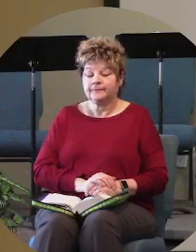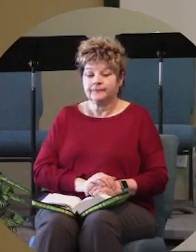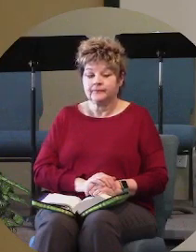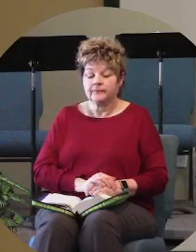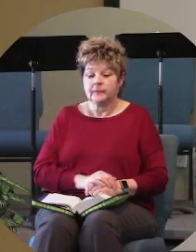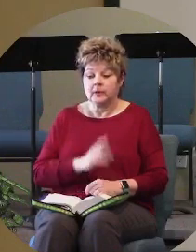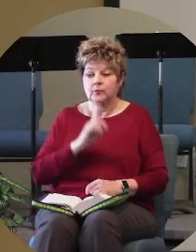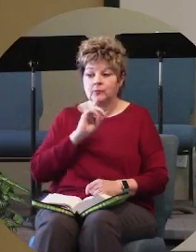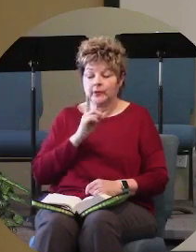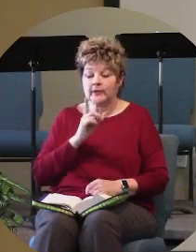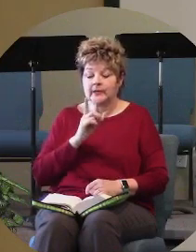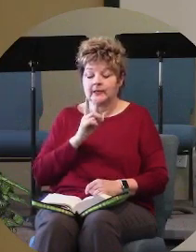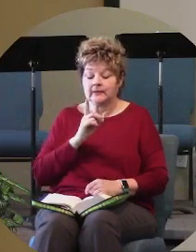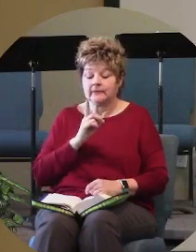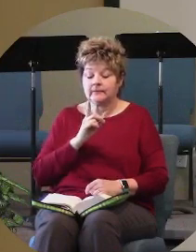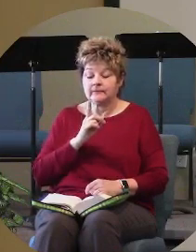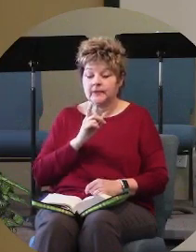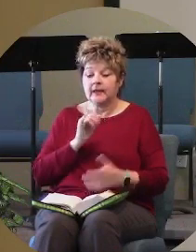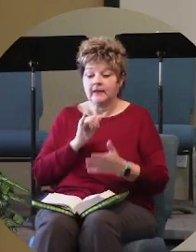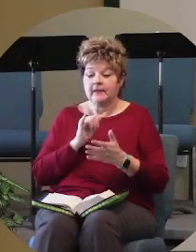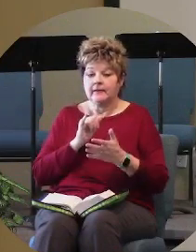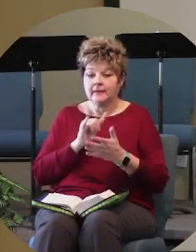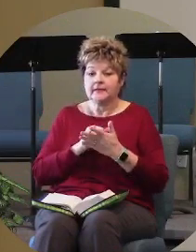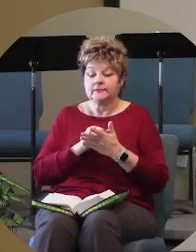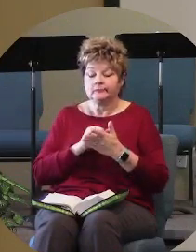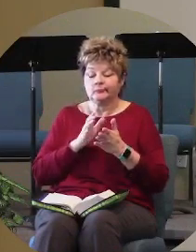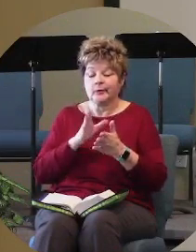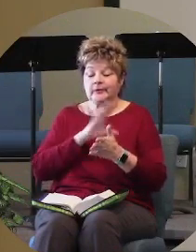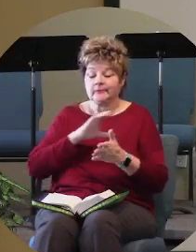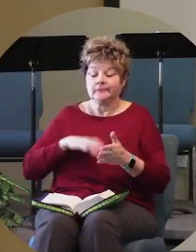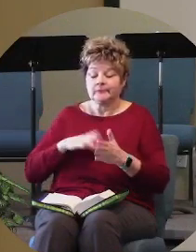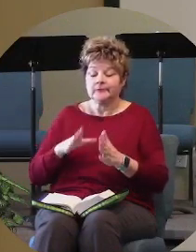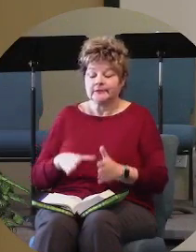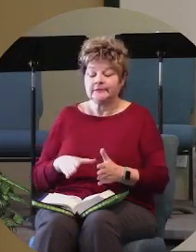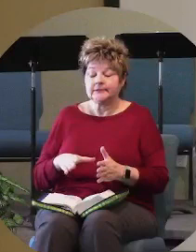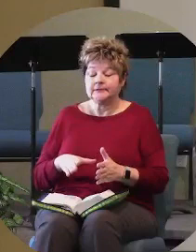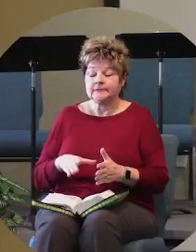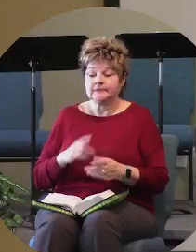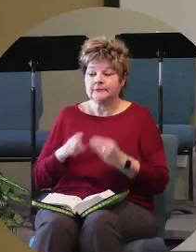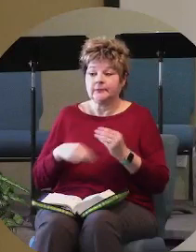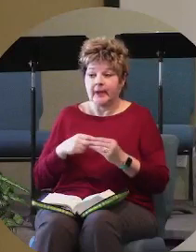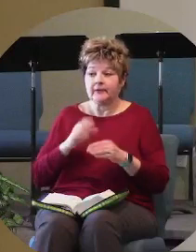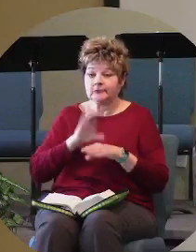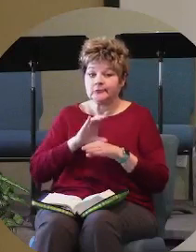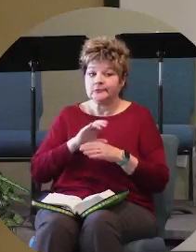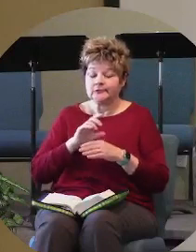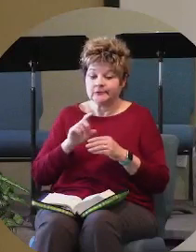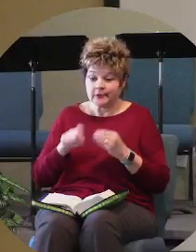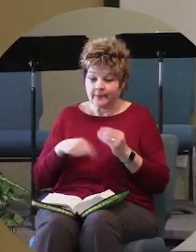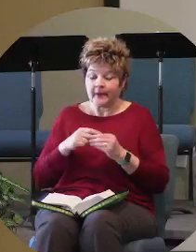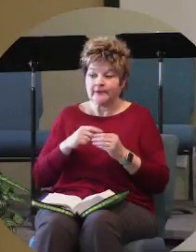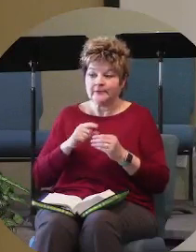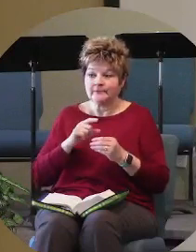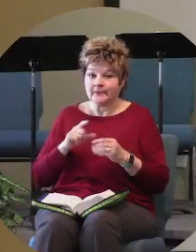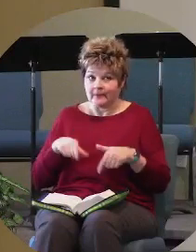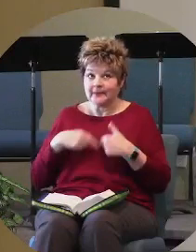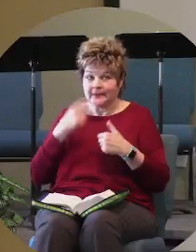And really, that's what Christianity is about. And that's what church is about. It's about living for